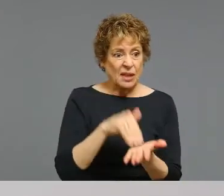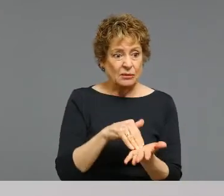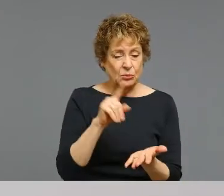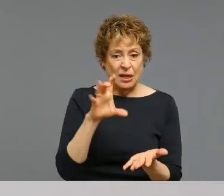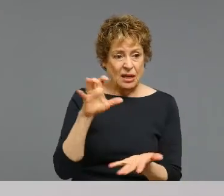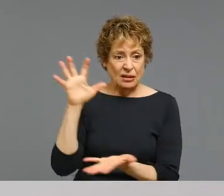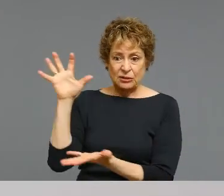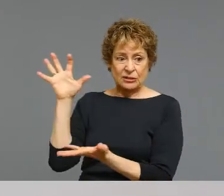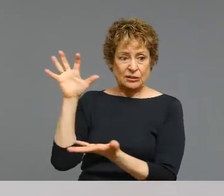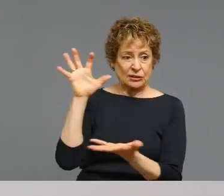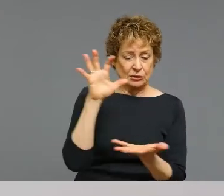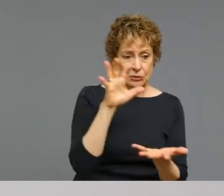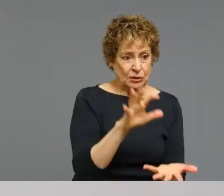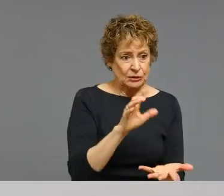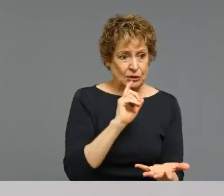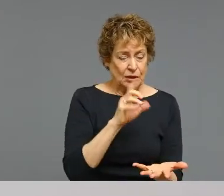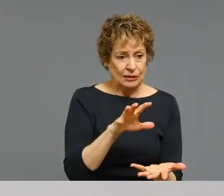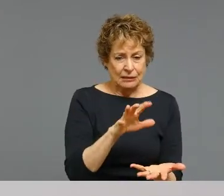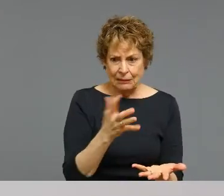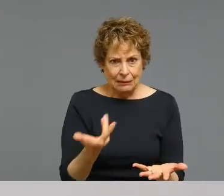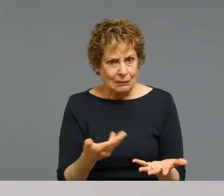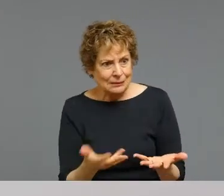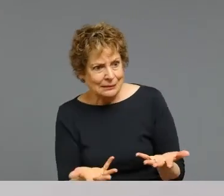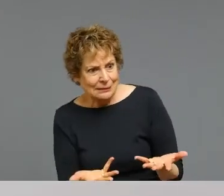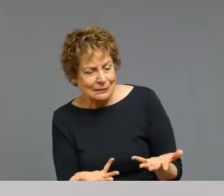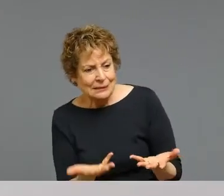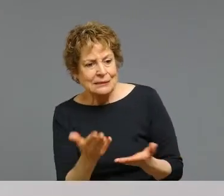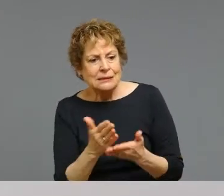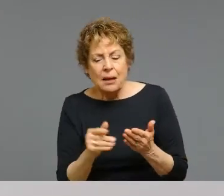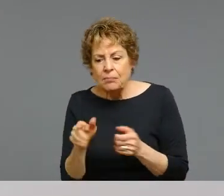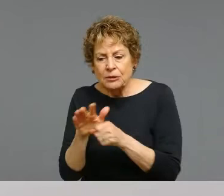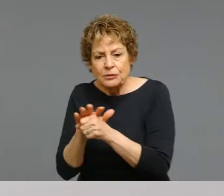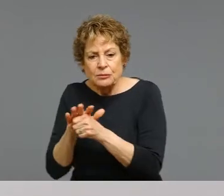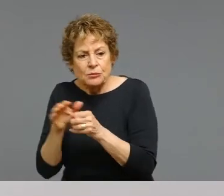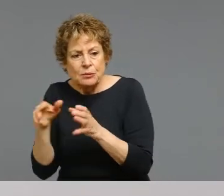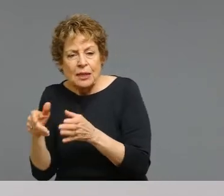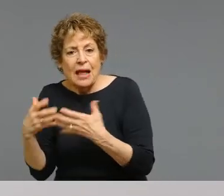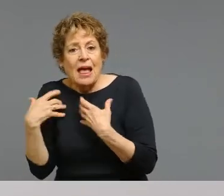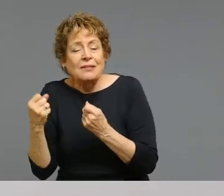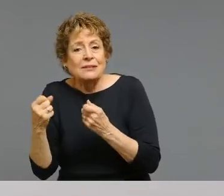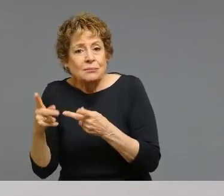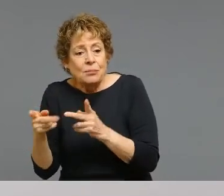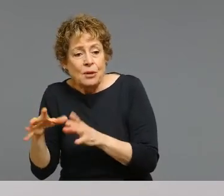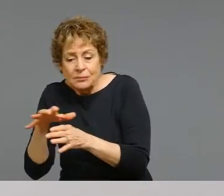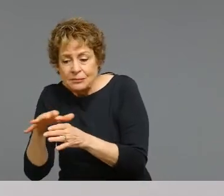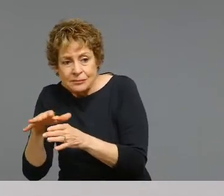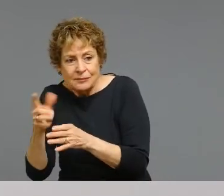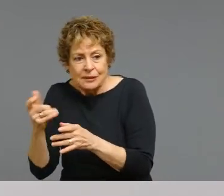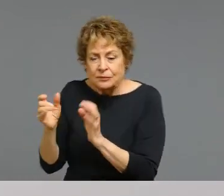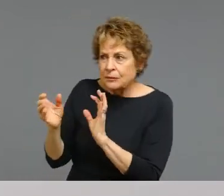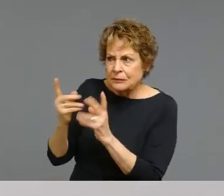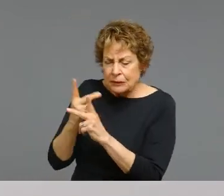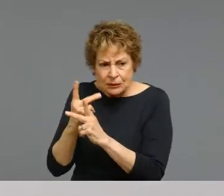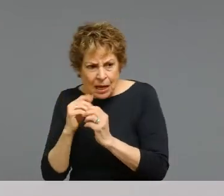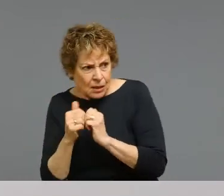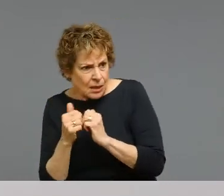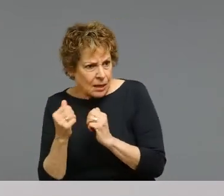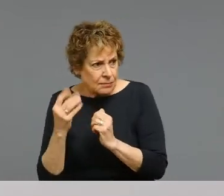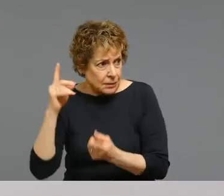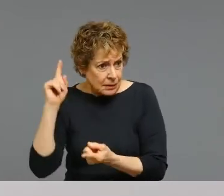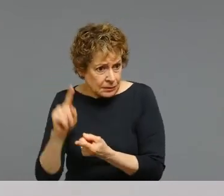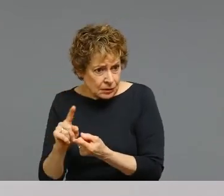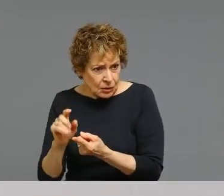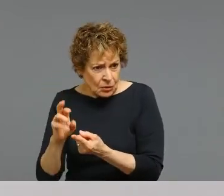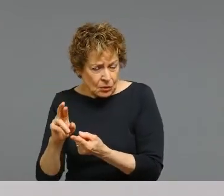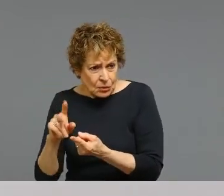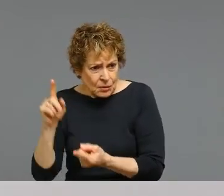county health departments that are working with providers to potentially give them lower numbers of vials through them. So that